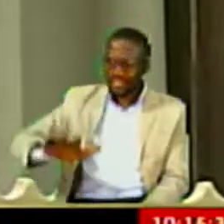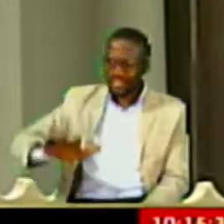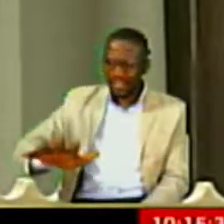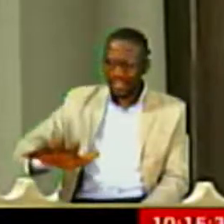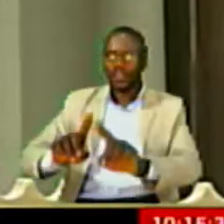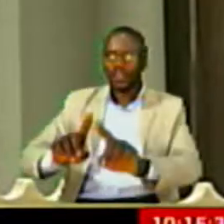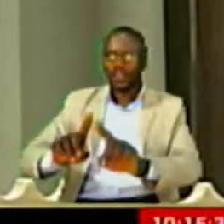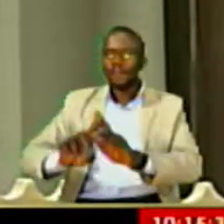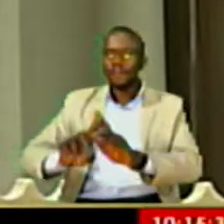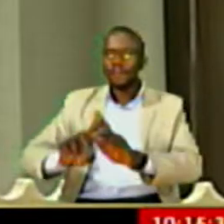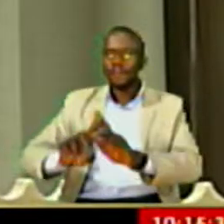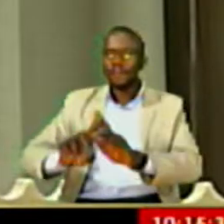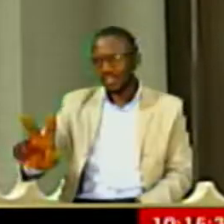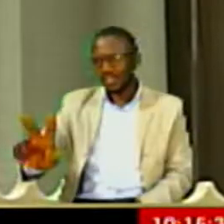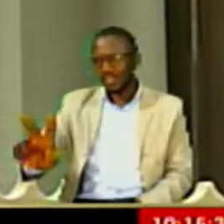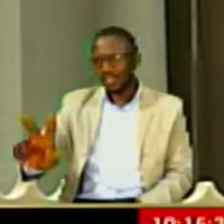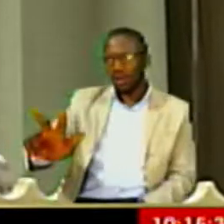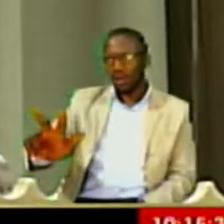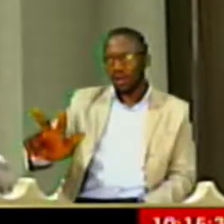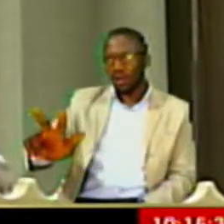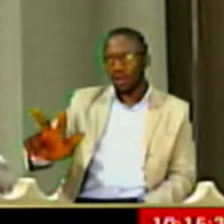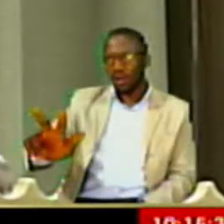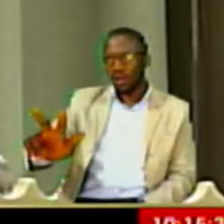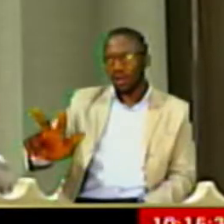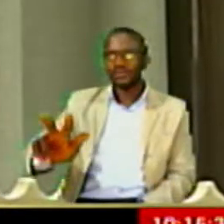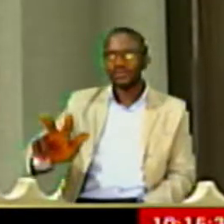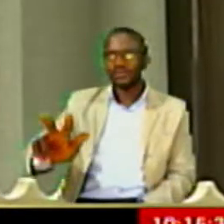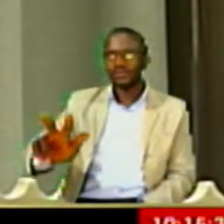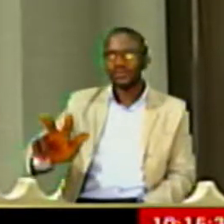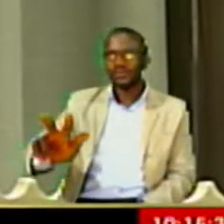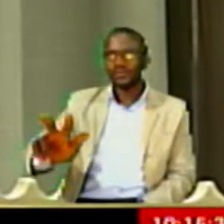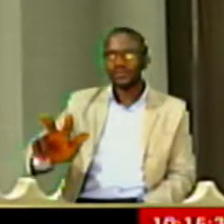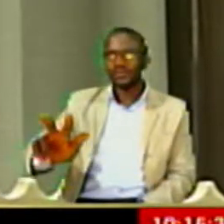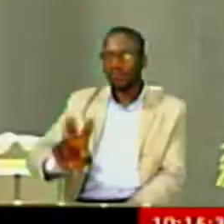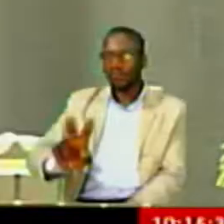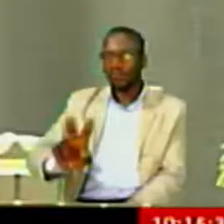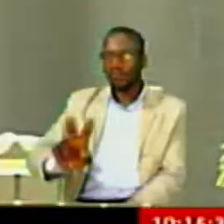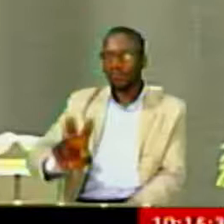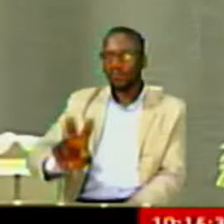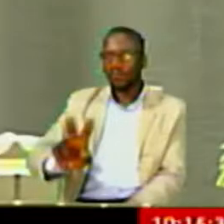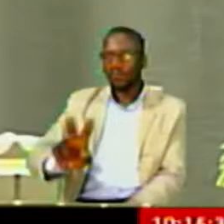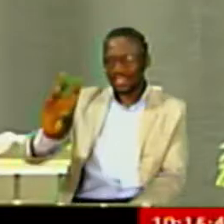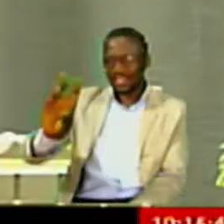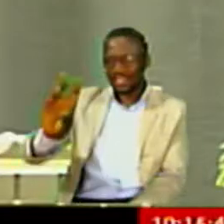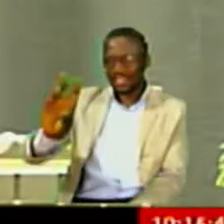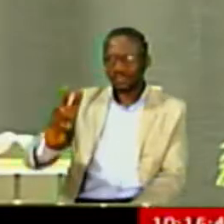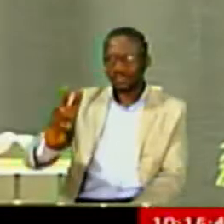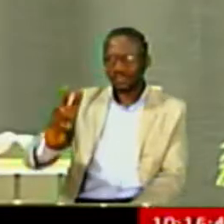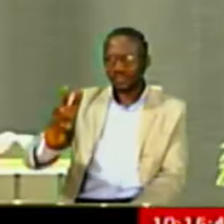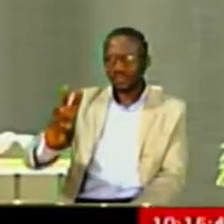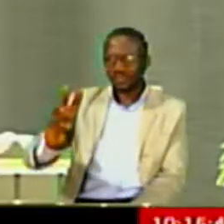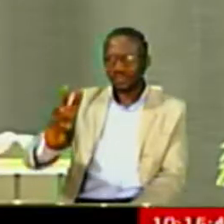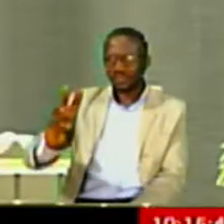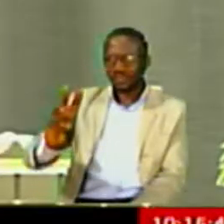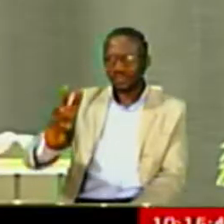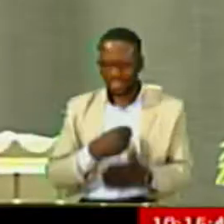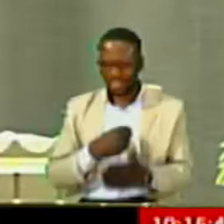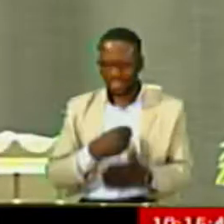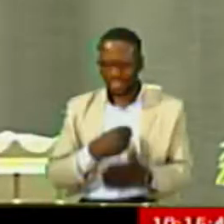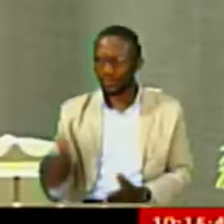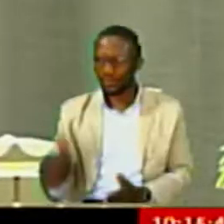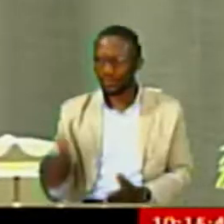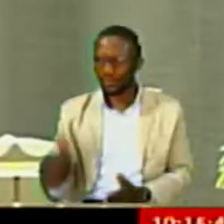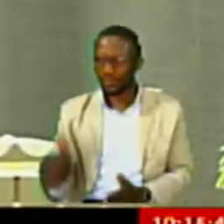verset 3. From verse 3. Jusqu'au verset 6. To verse 6. Là où nous dit ceci rapidement. There they said this quickly.